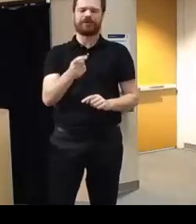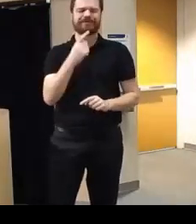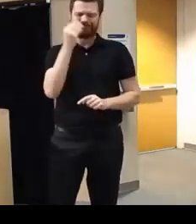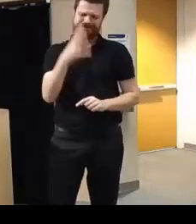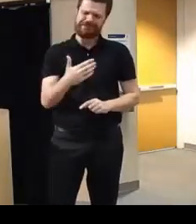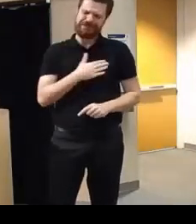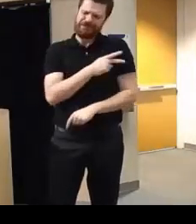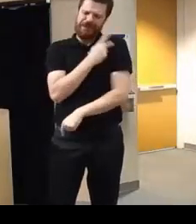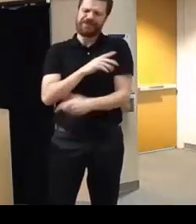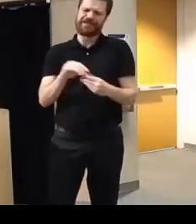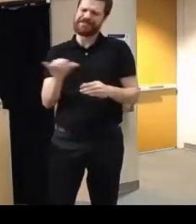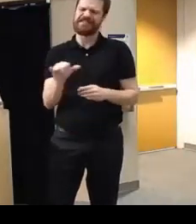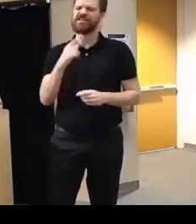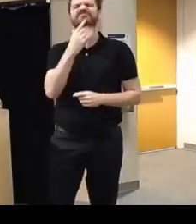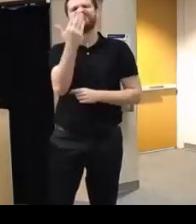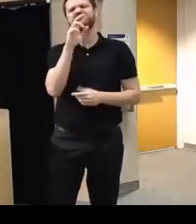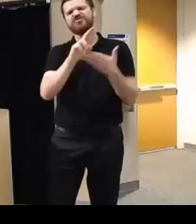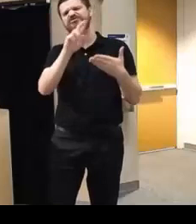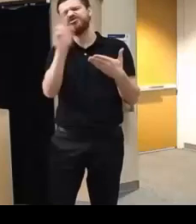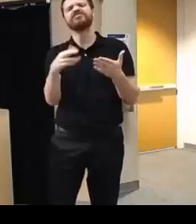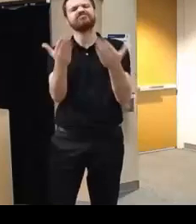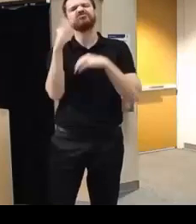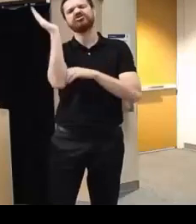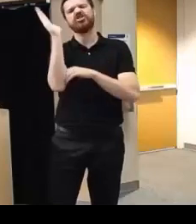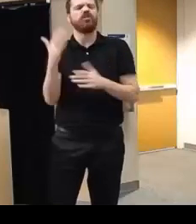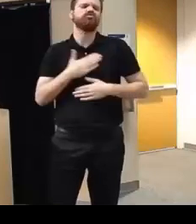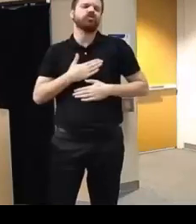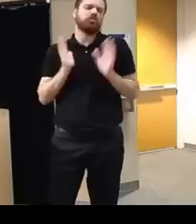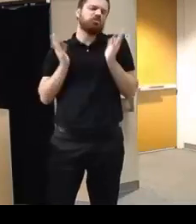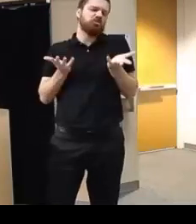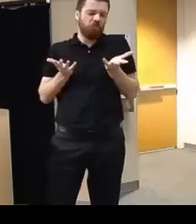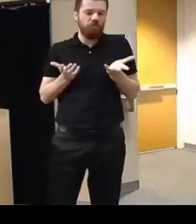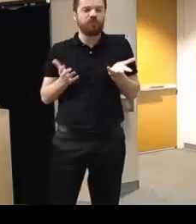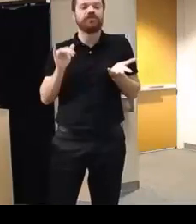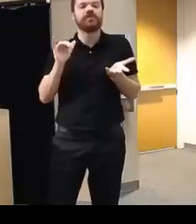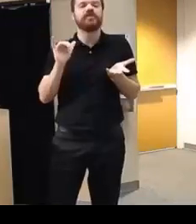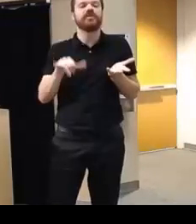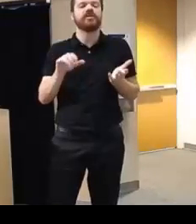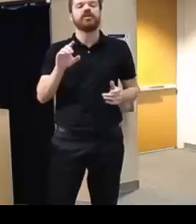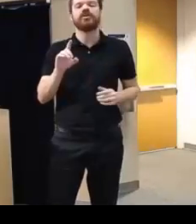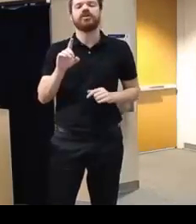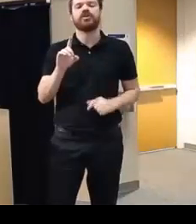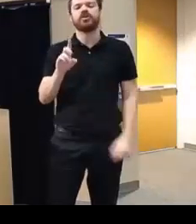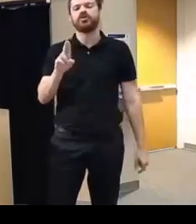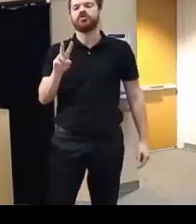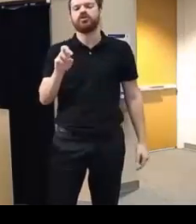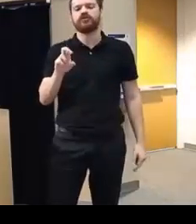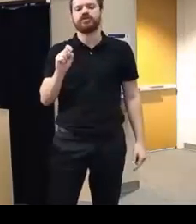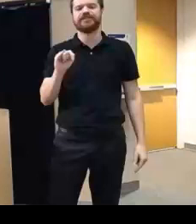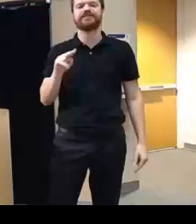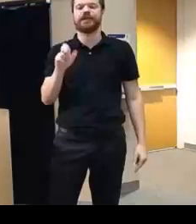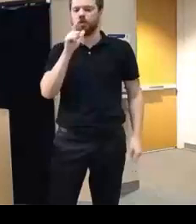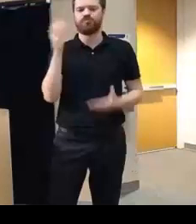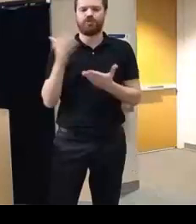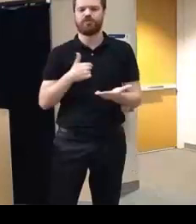me the same thing. He said, why don't you come to University of Rochester, give a talk, just have fun. And that was Paul Duberstein who brought me here.